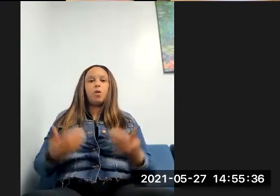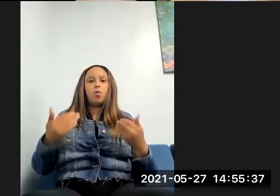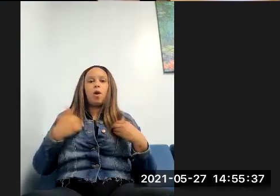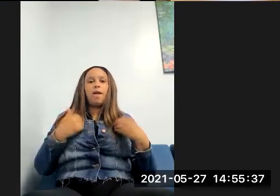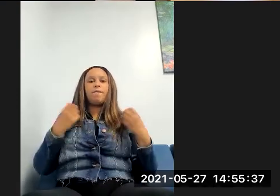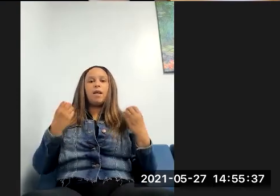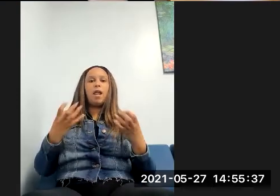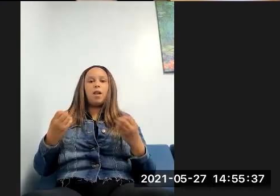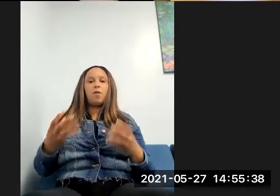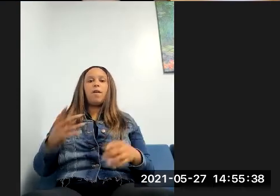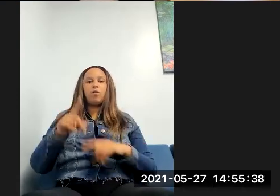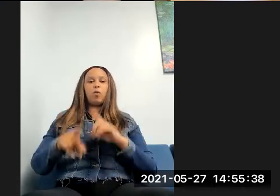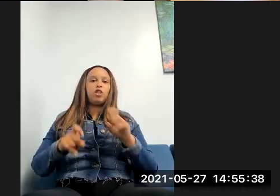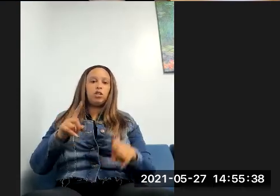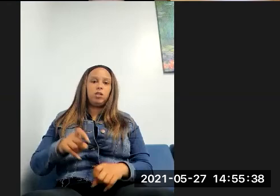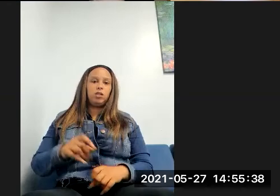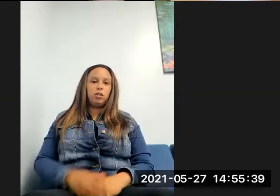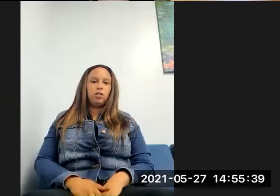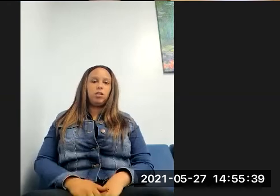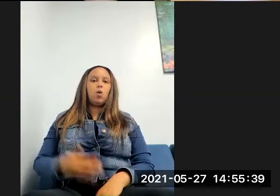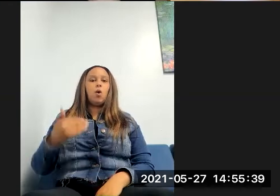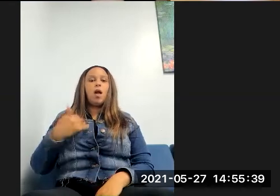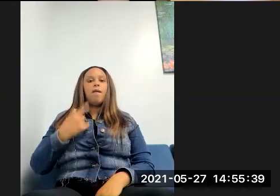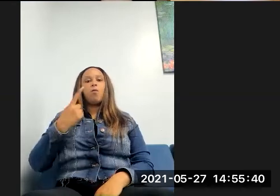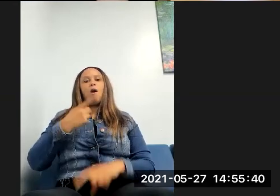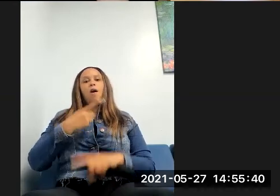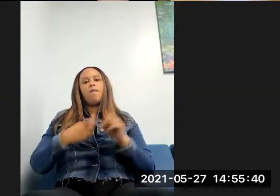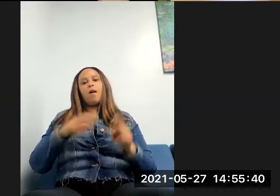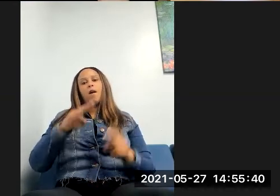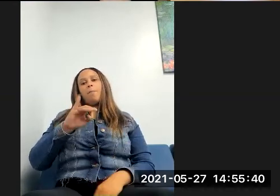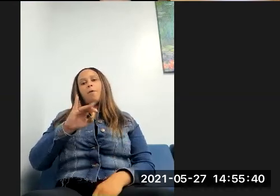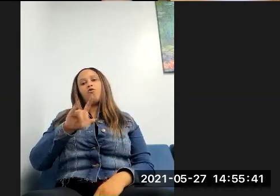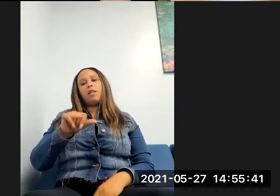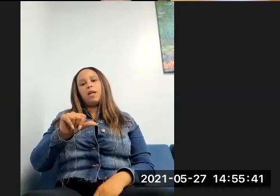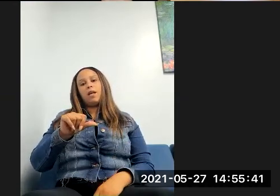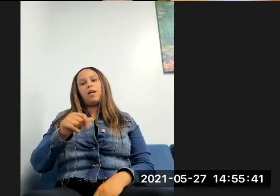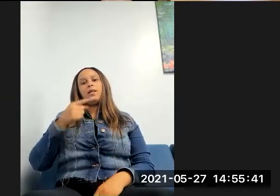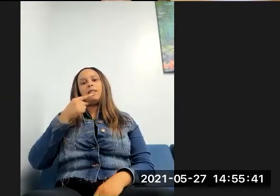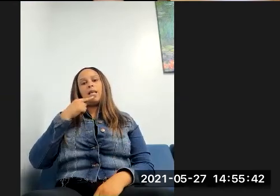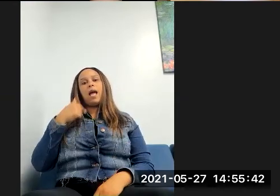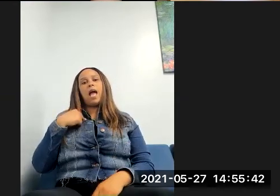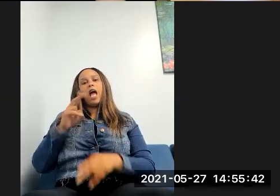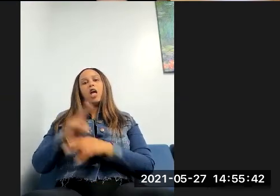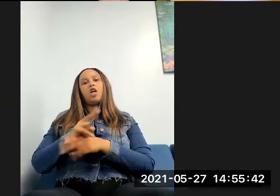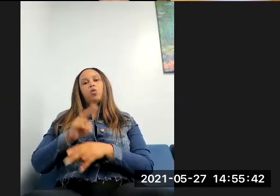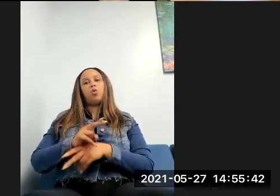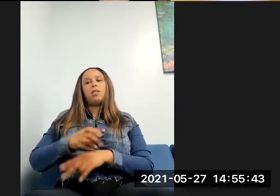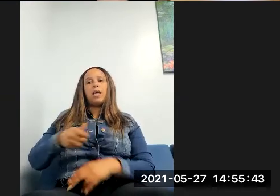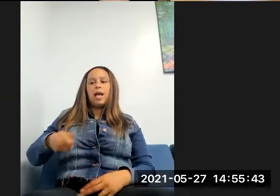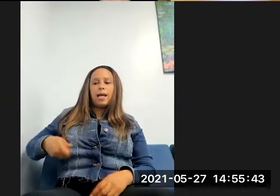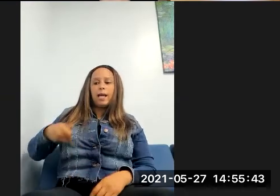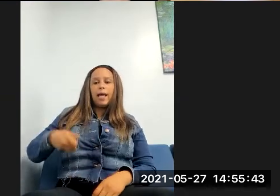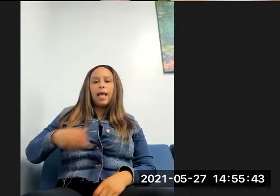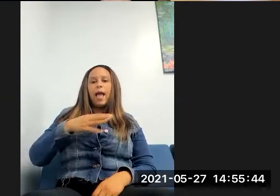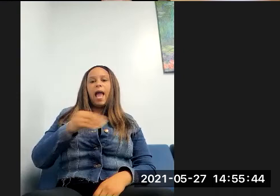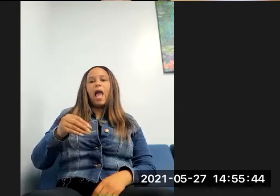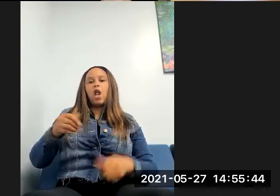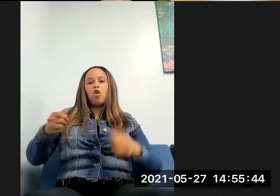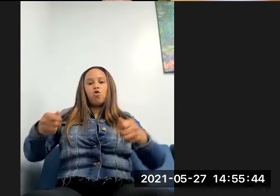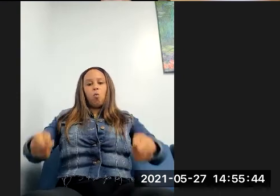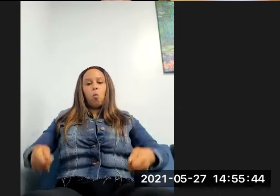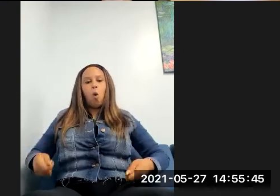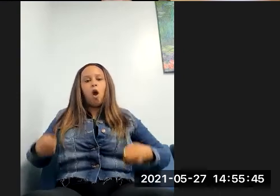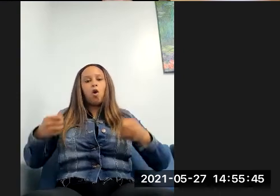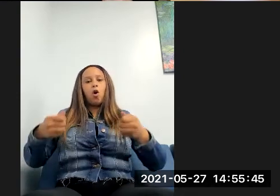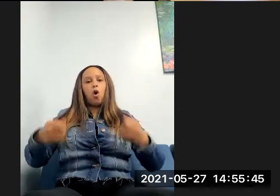like Sure. we have one from Maria Della O. It says, I use a cane and roller walker to get around,